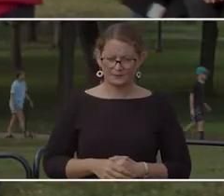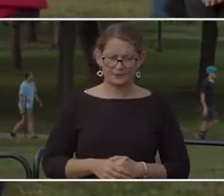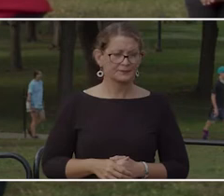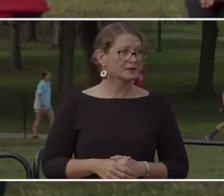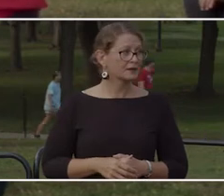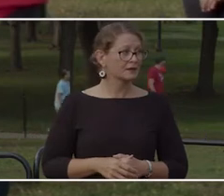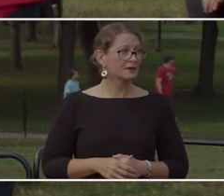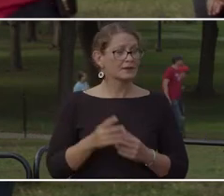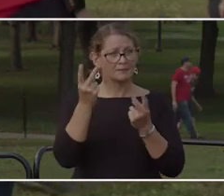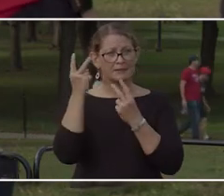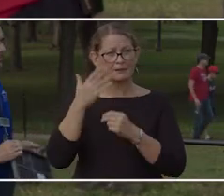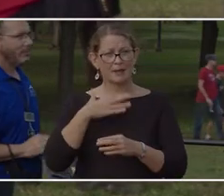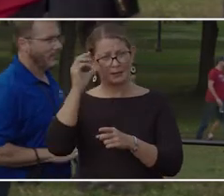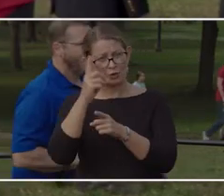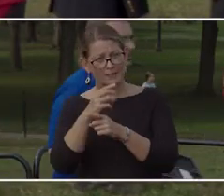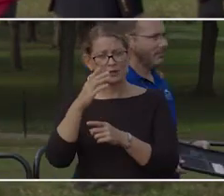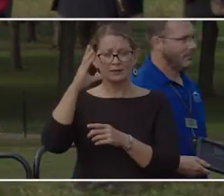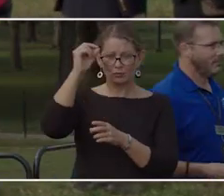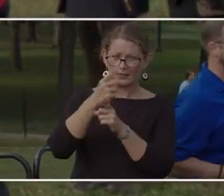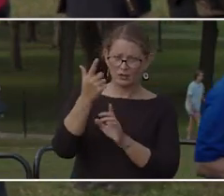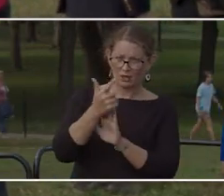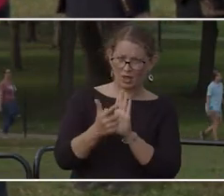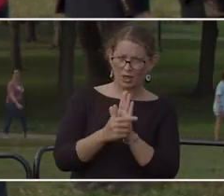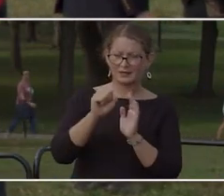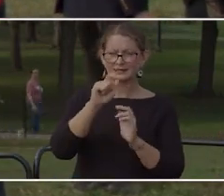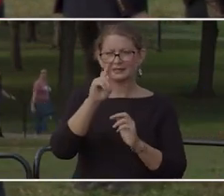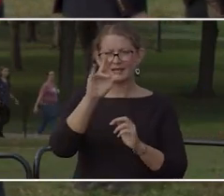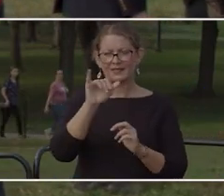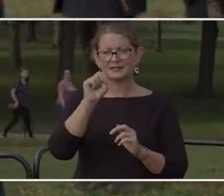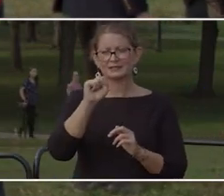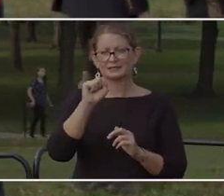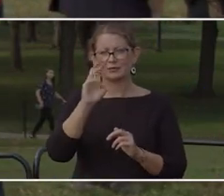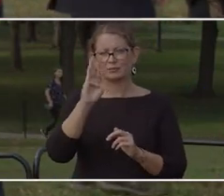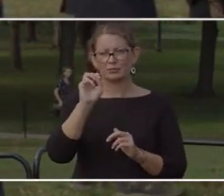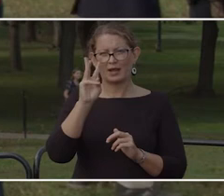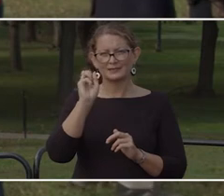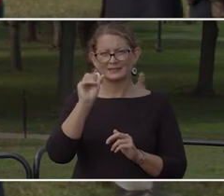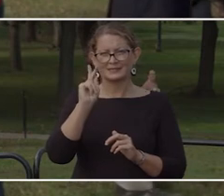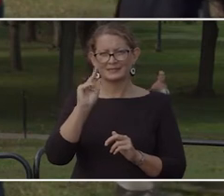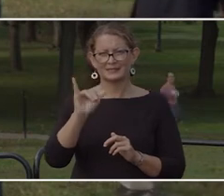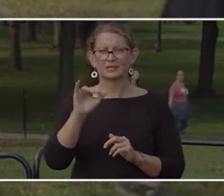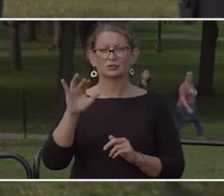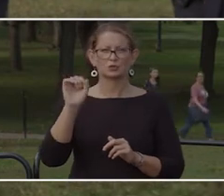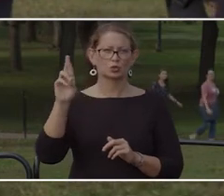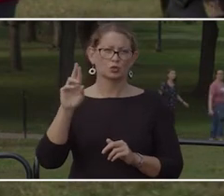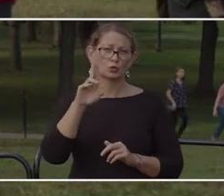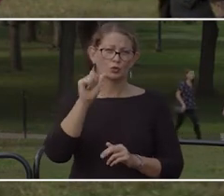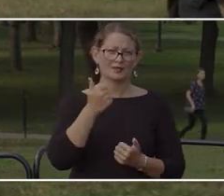In memory of my brother. My brother-in-law. Stanley Sidlowski, Jr., U.S. Army.